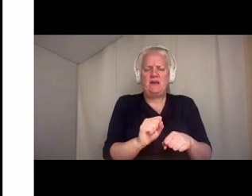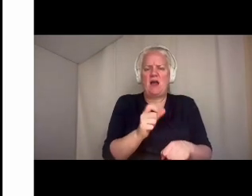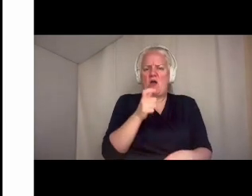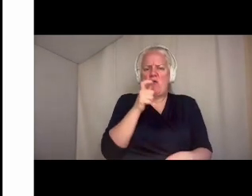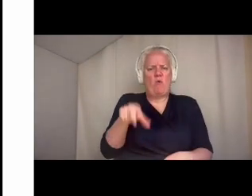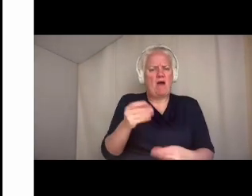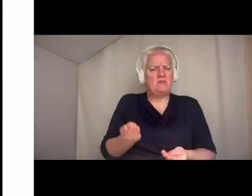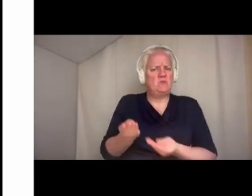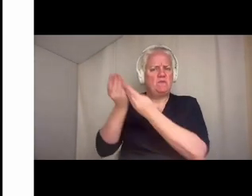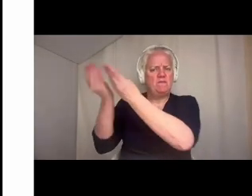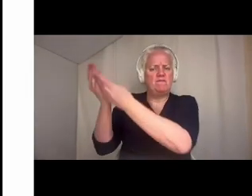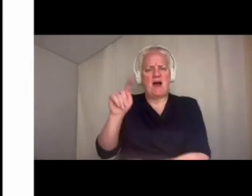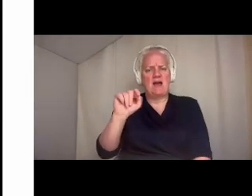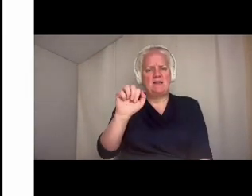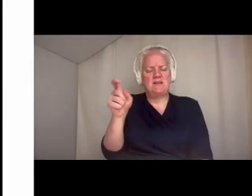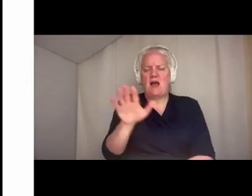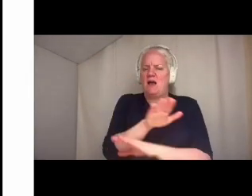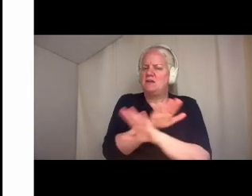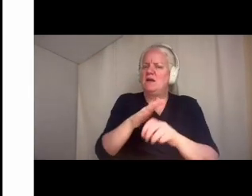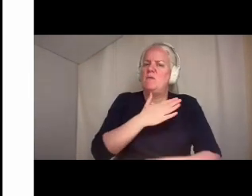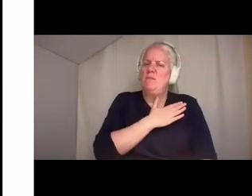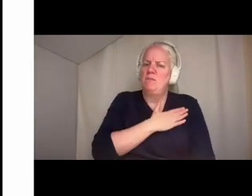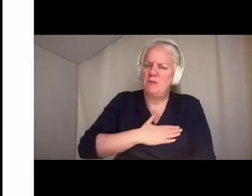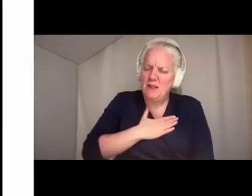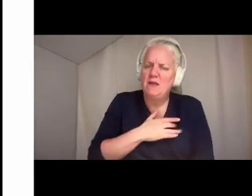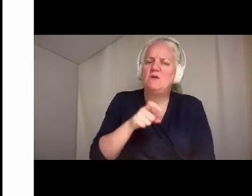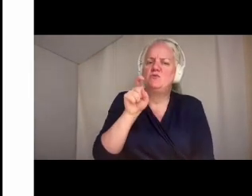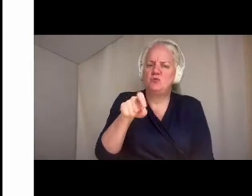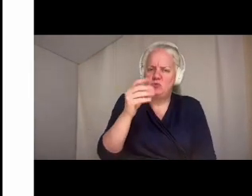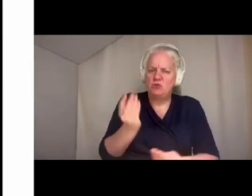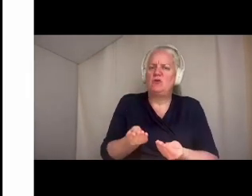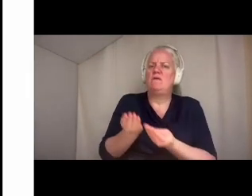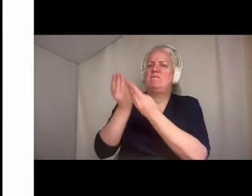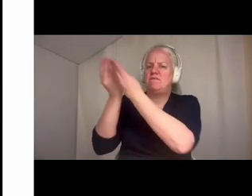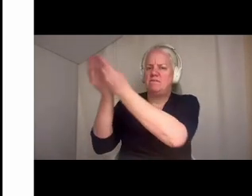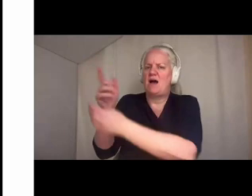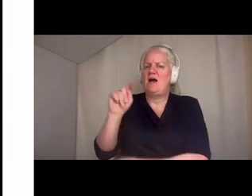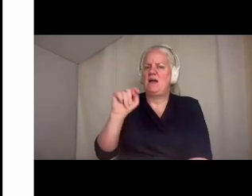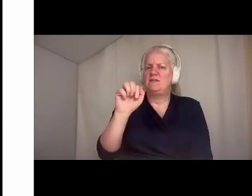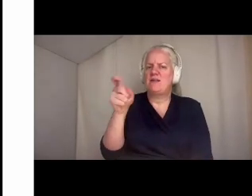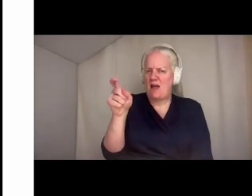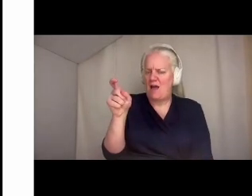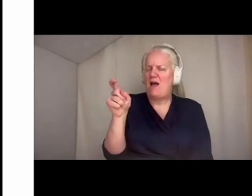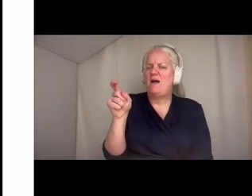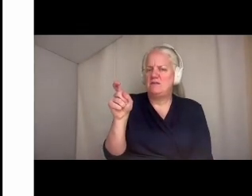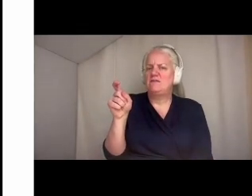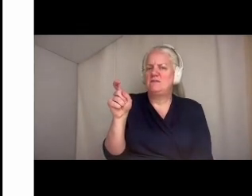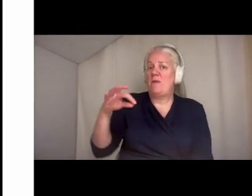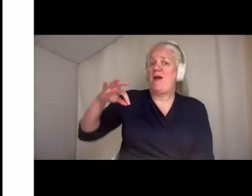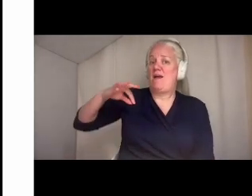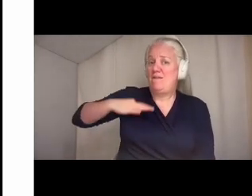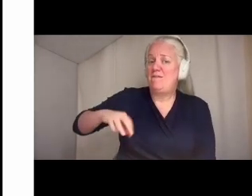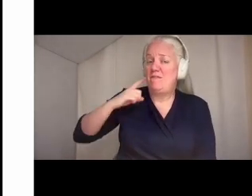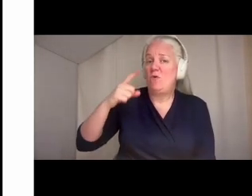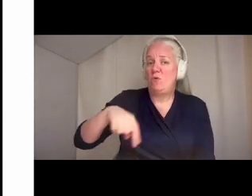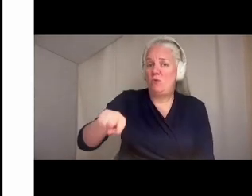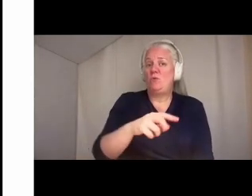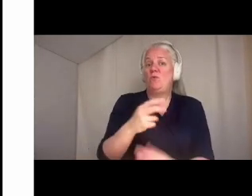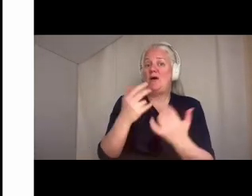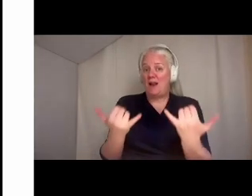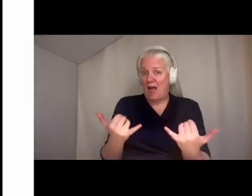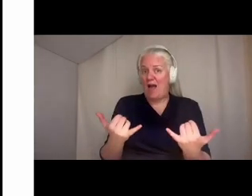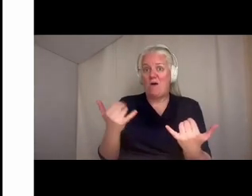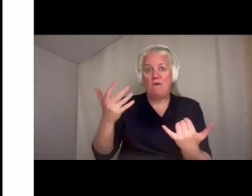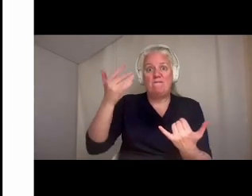taxes. Please file your income taxes. That can help you in now and in the